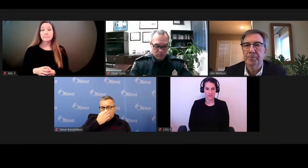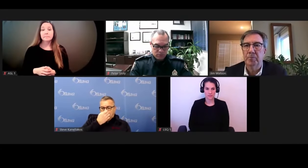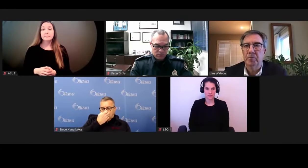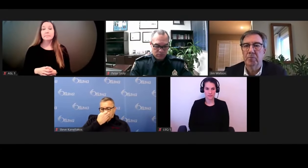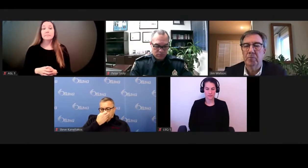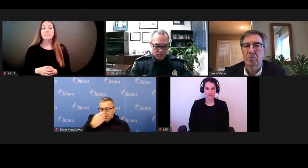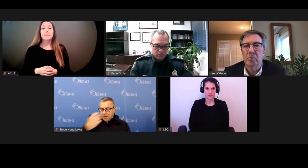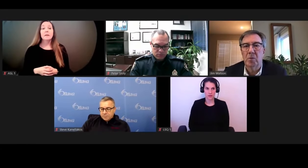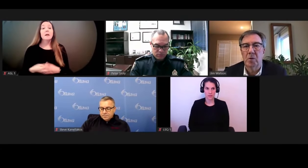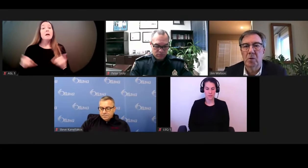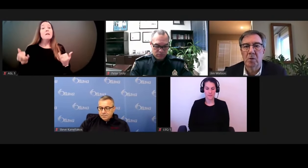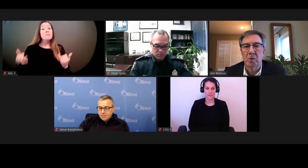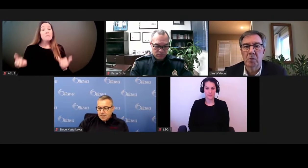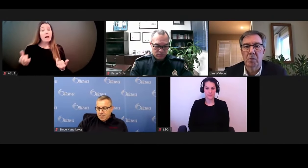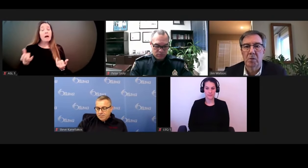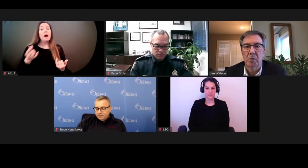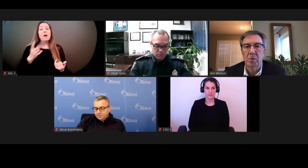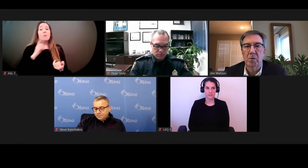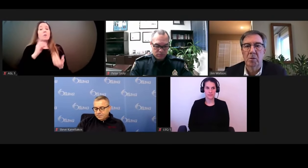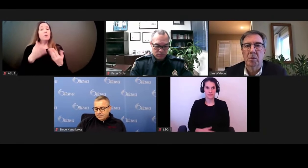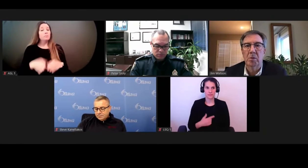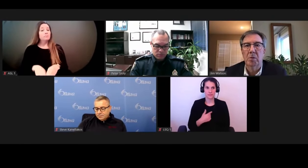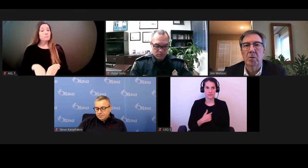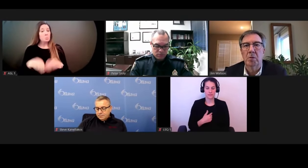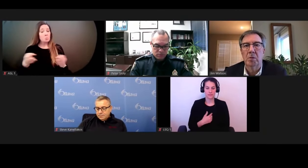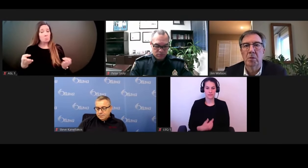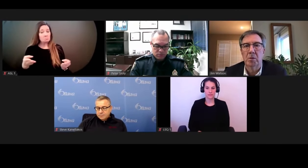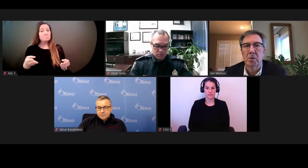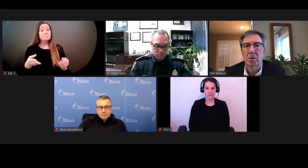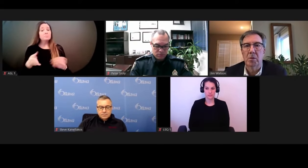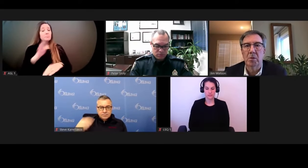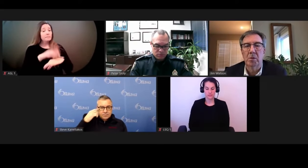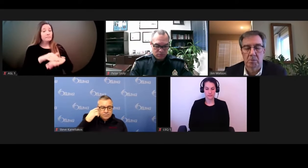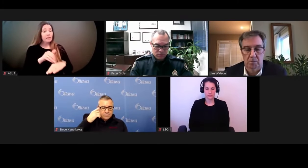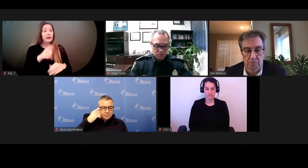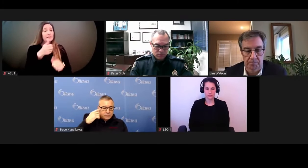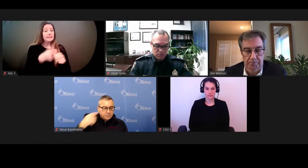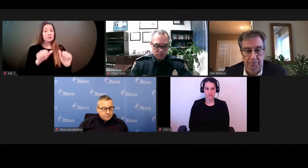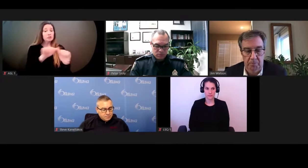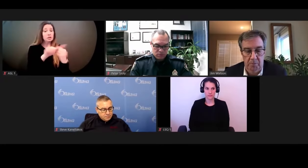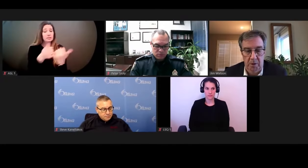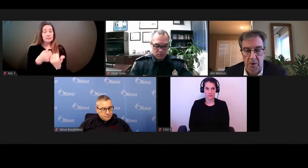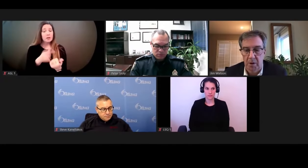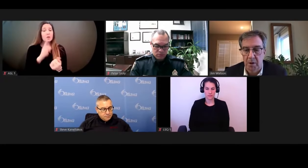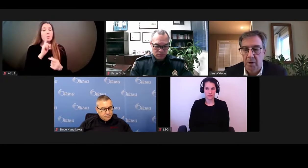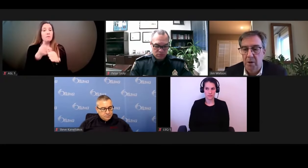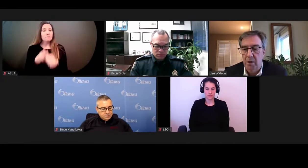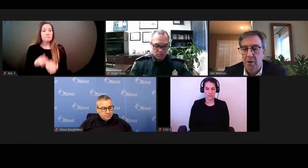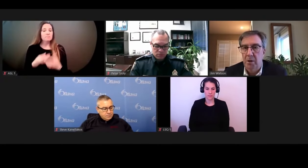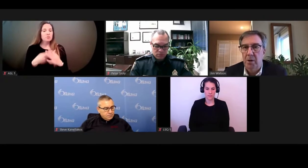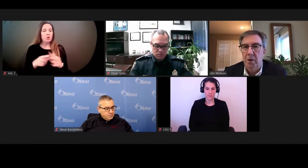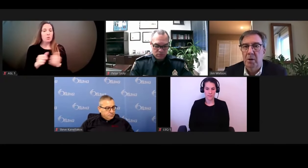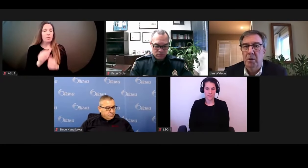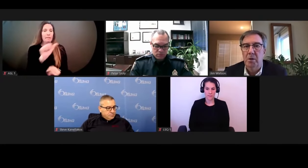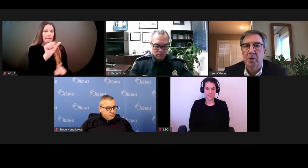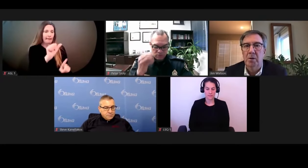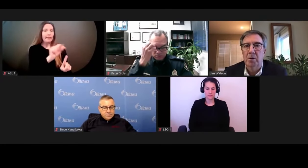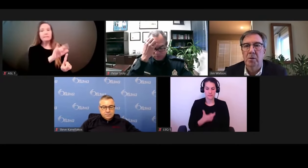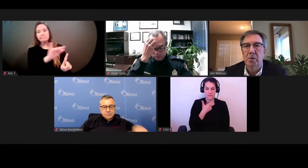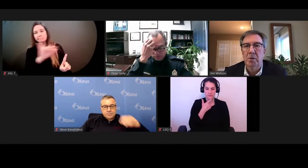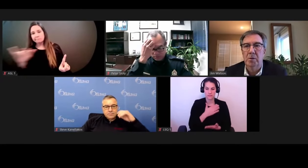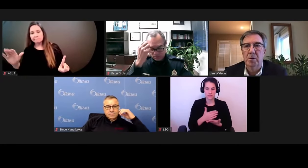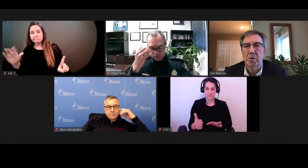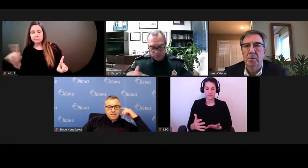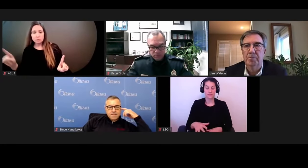I will now be inviting questions from each agency. It'll be alphabetically. You may ask one question each.